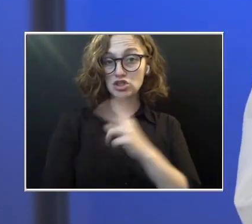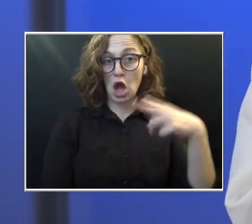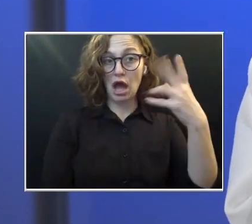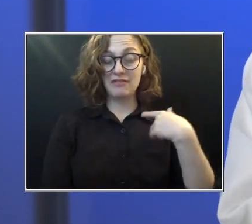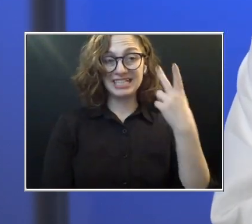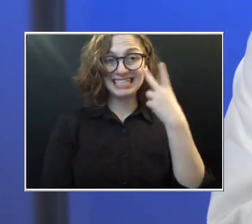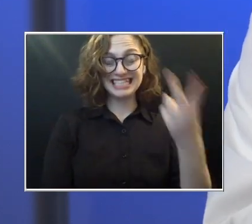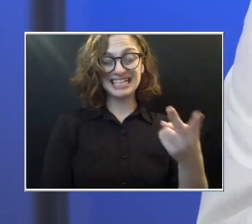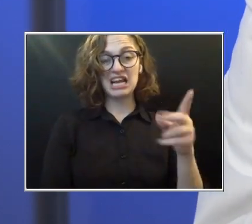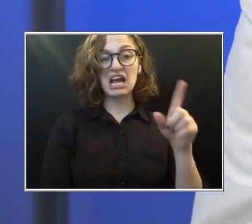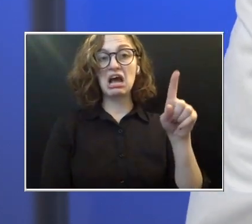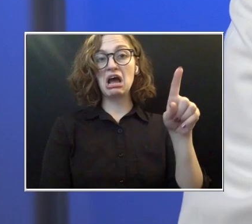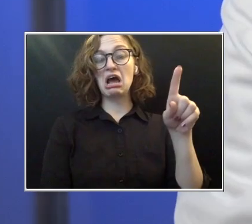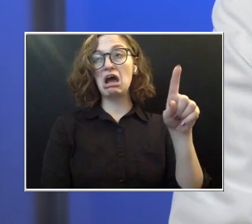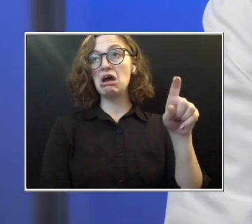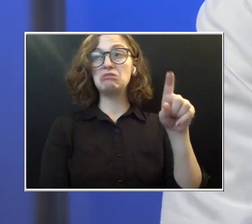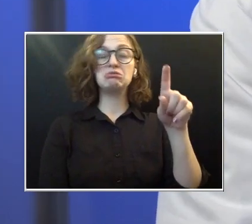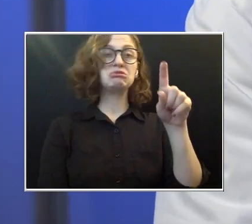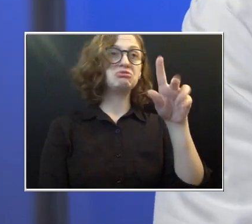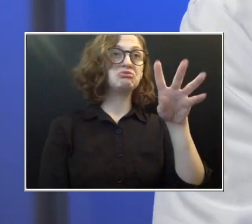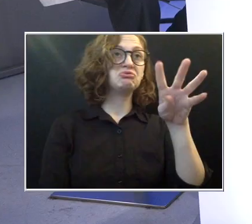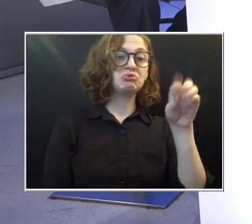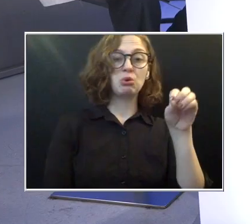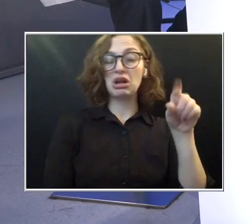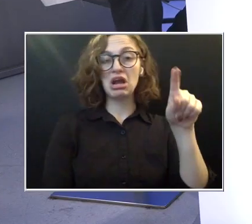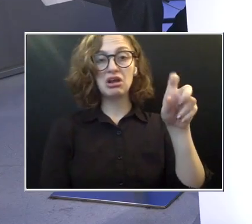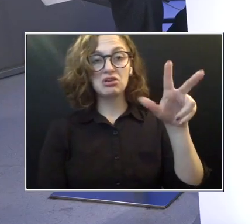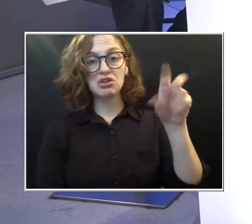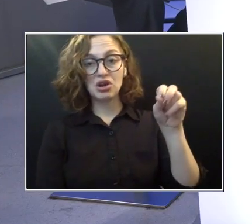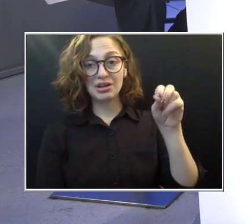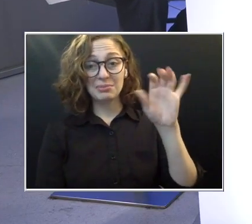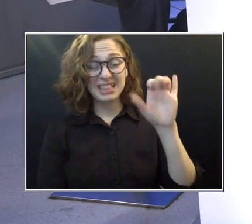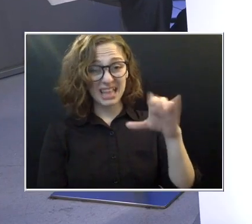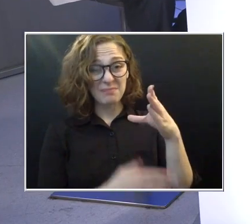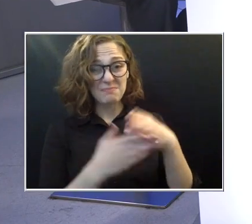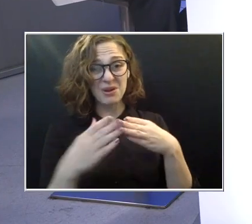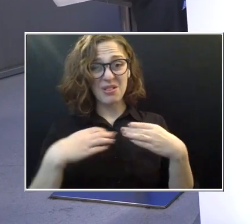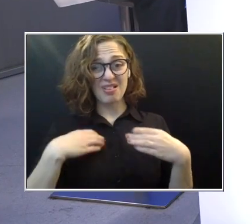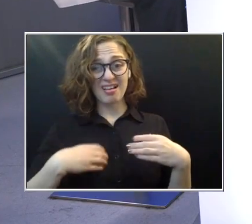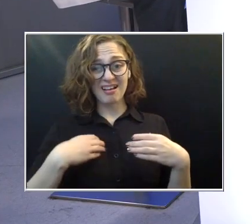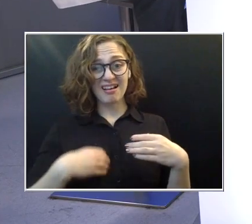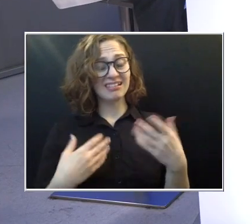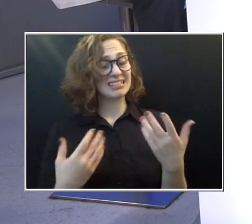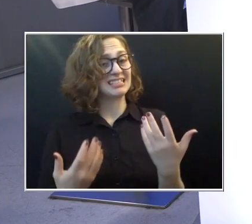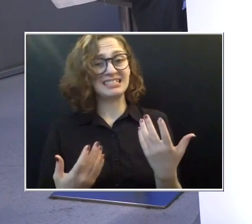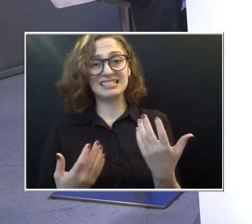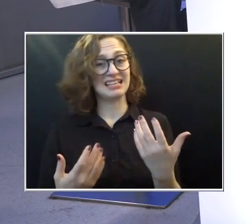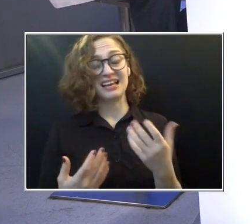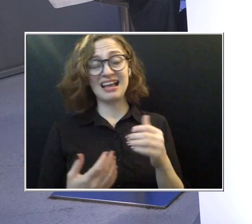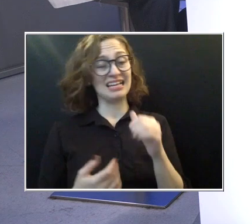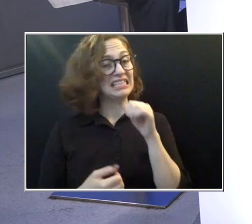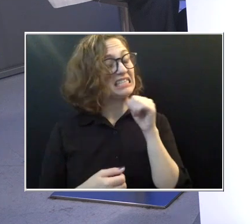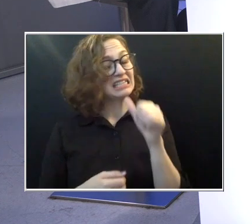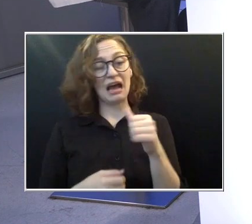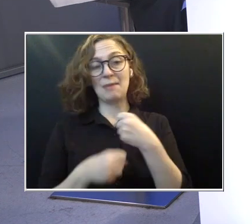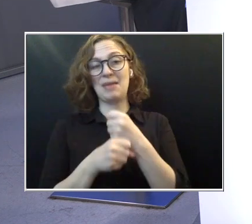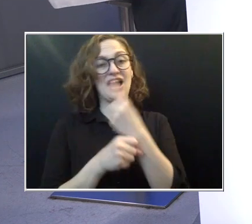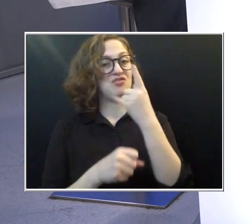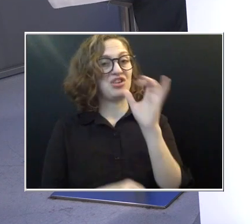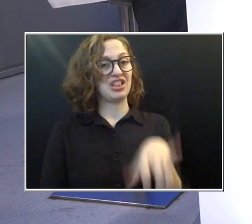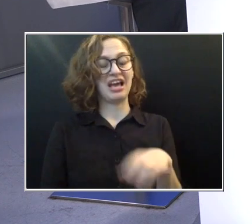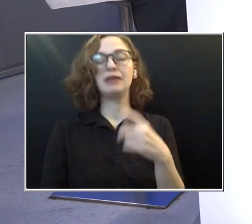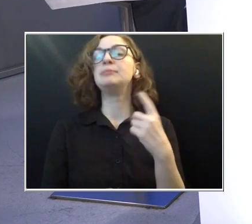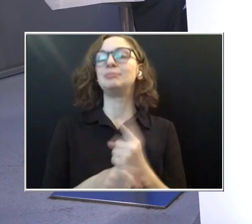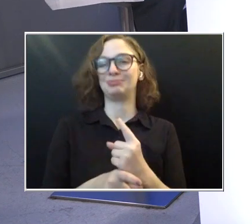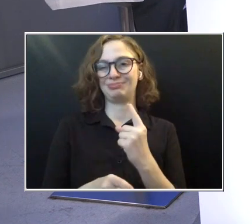isn't designed to do that. It's not supposed to work like that. It's No. like that's a pressure that your body would have, not Right. your lungs would Exactly. have. Yeah, it kind of gives out rapidly.